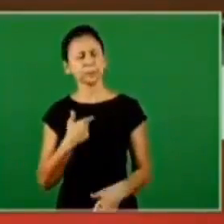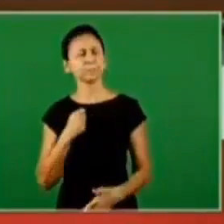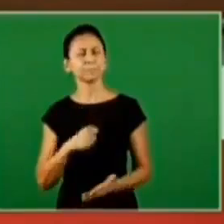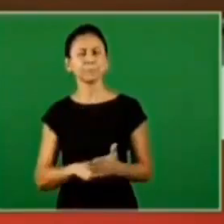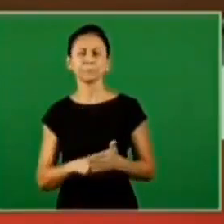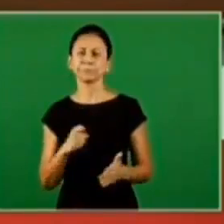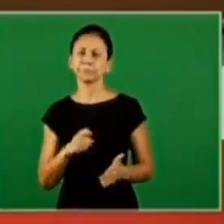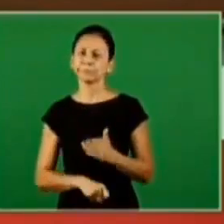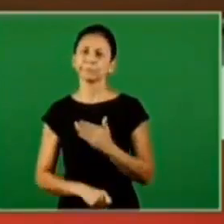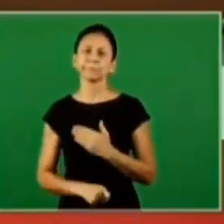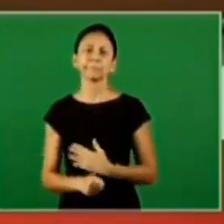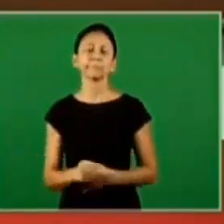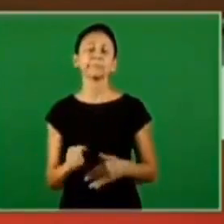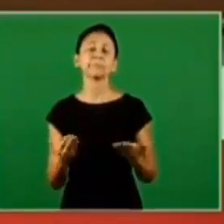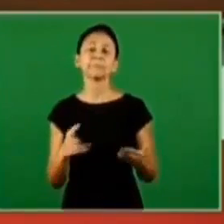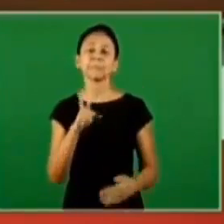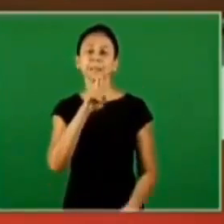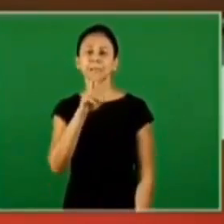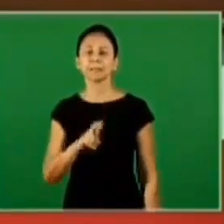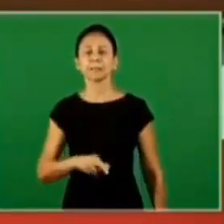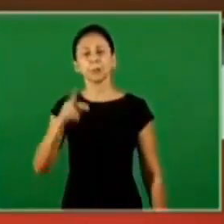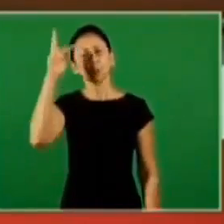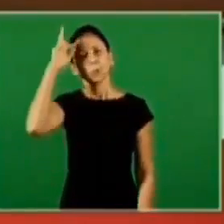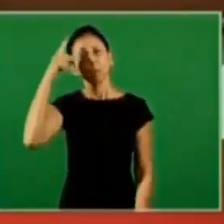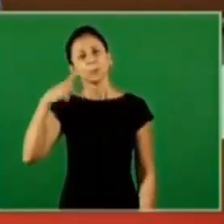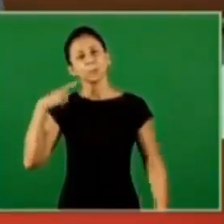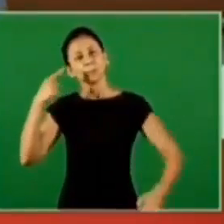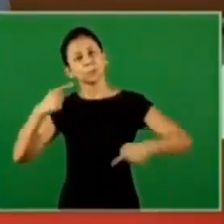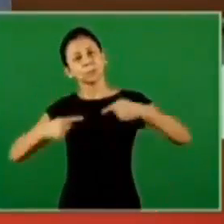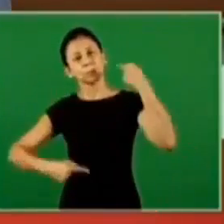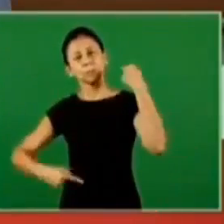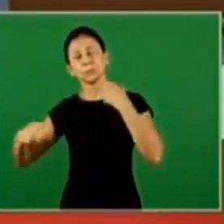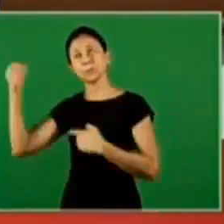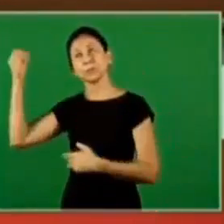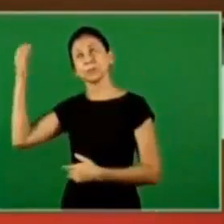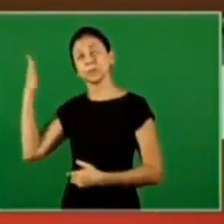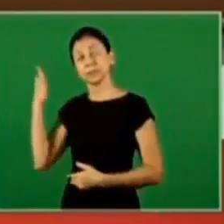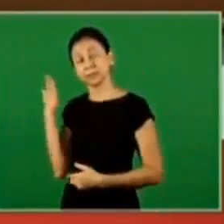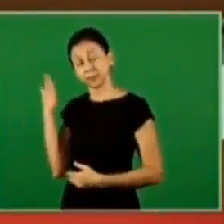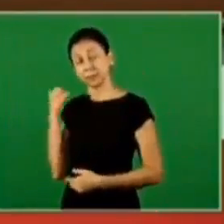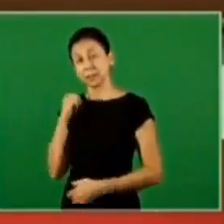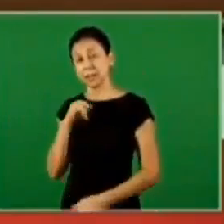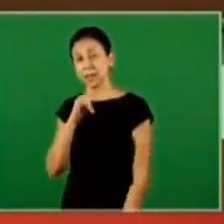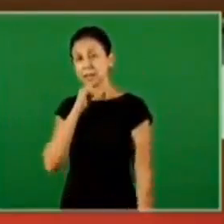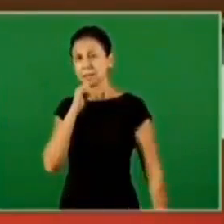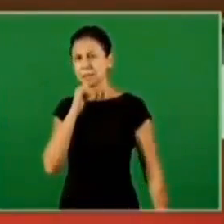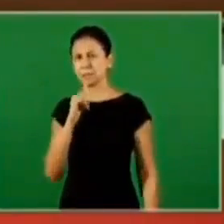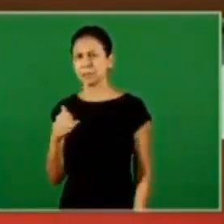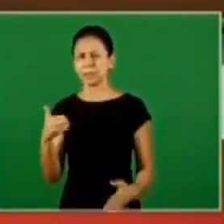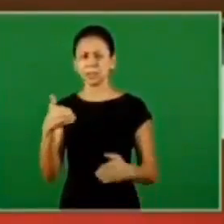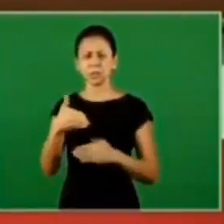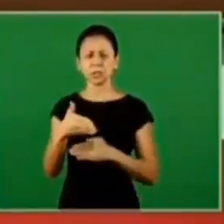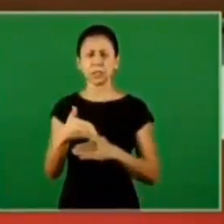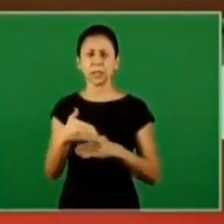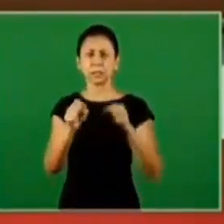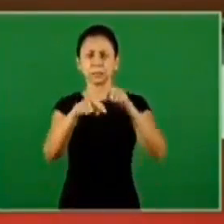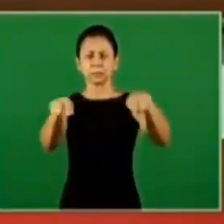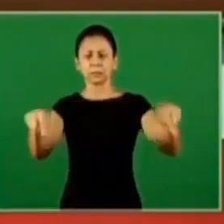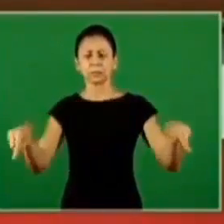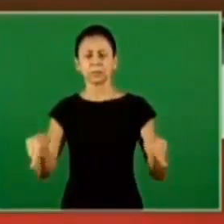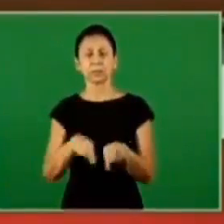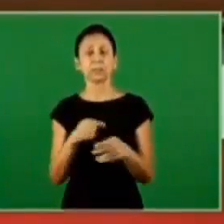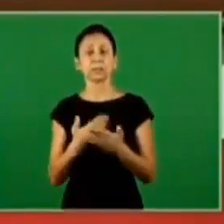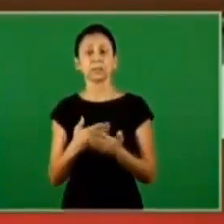in the future and present is reason against revelation. If you come to a determined place and you enter